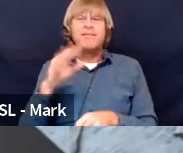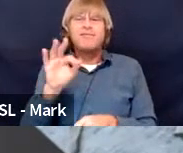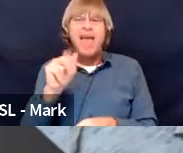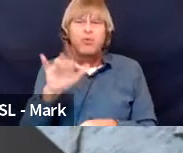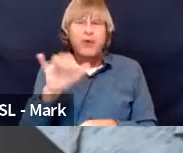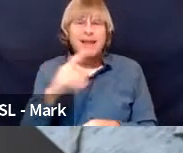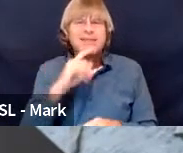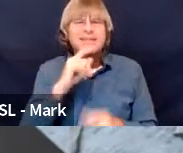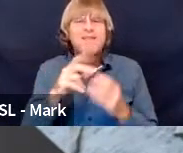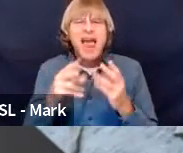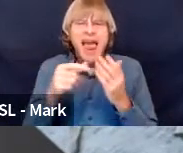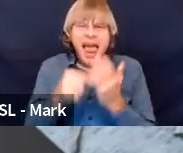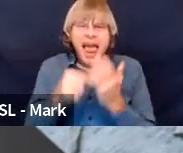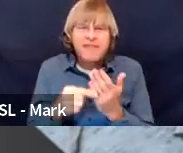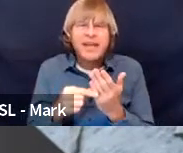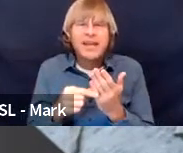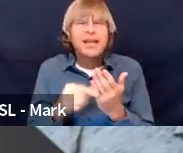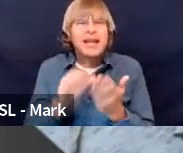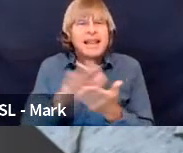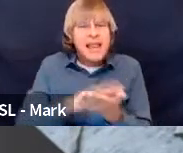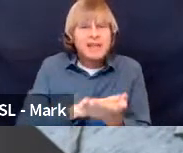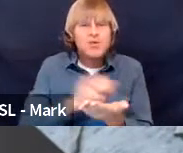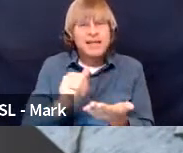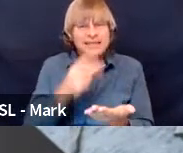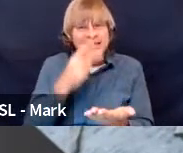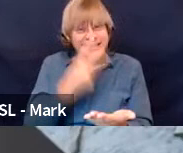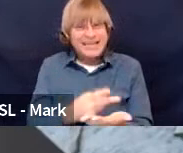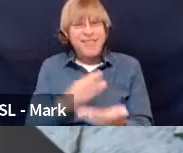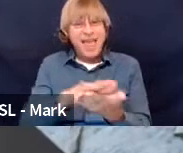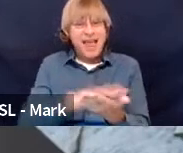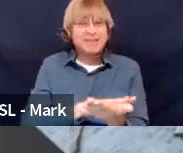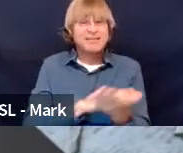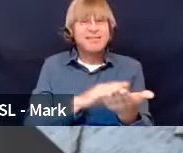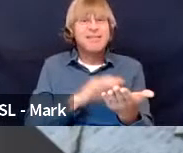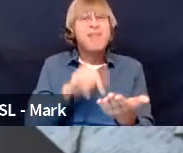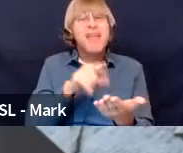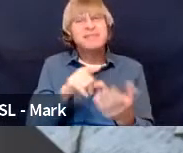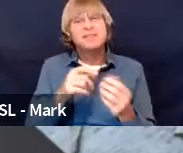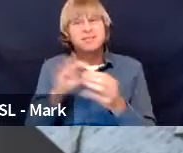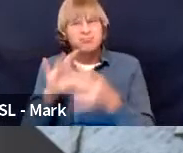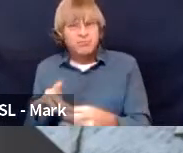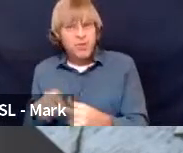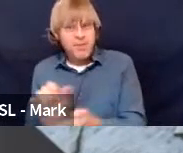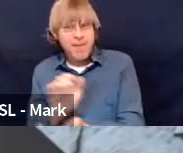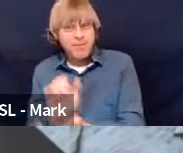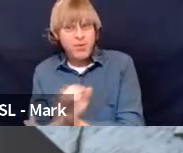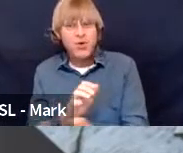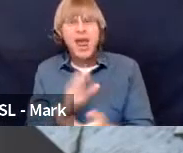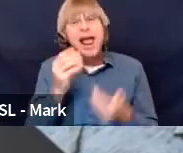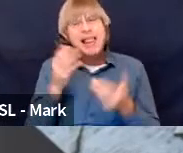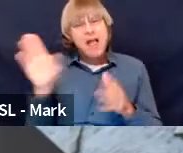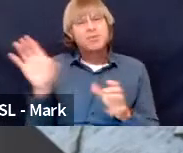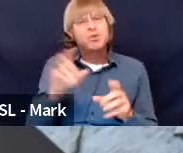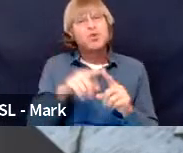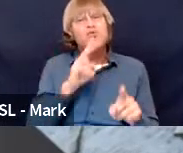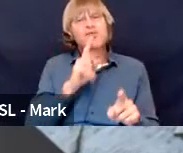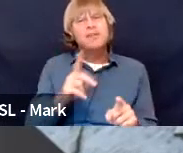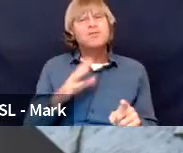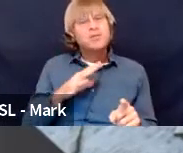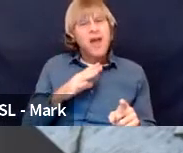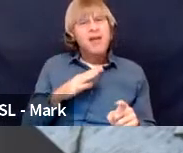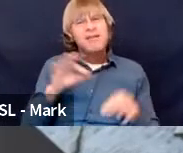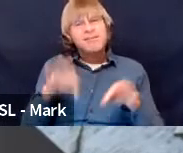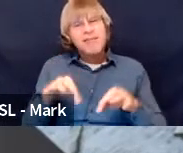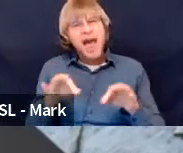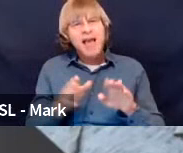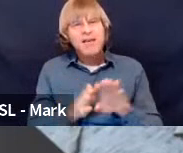with a very heavy linen emboss. You can see that. That's inherent to the paper. It allowed them to do this really fun die